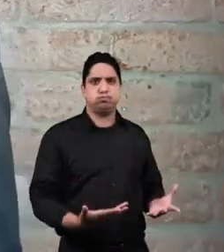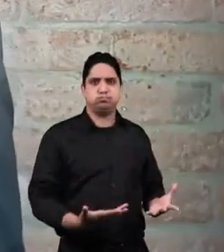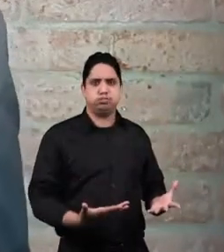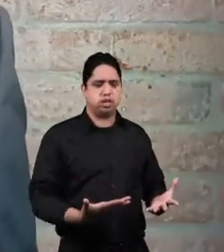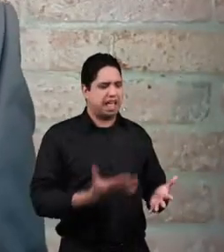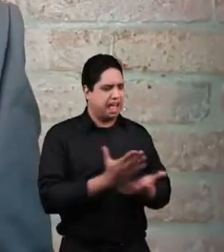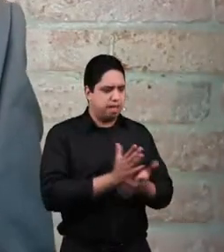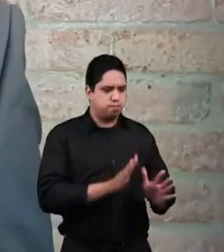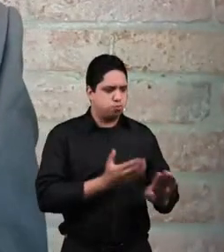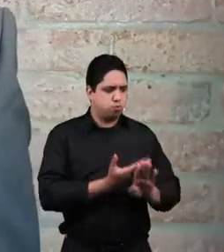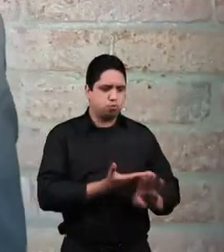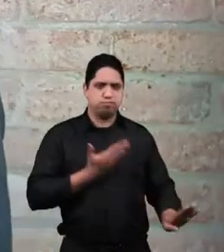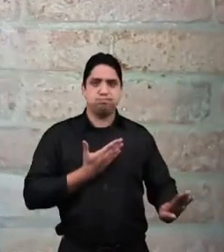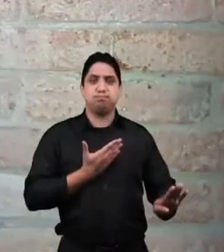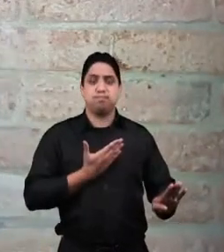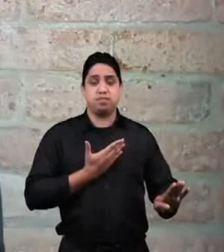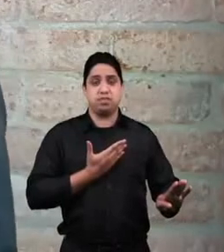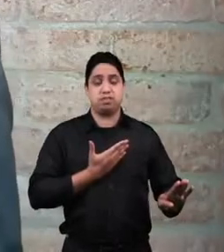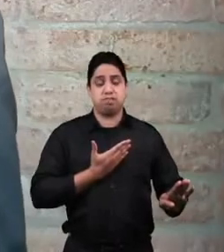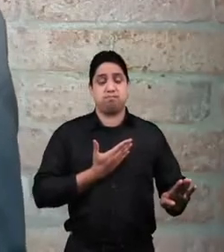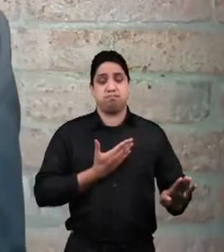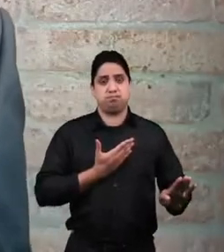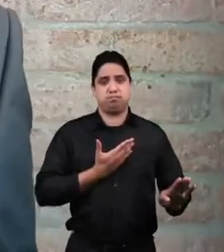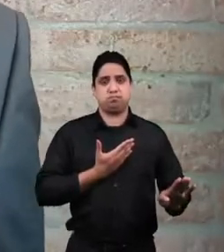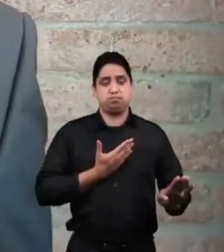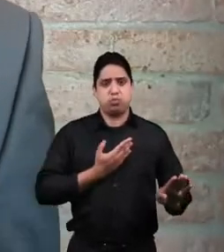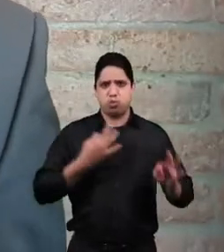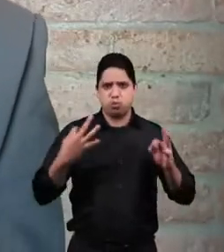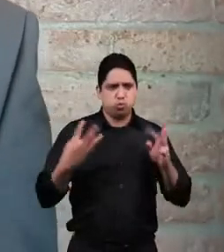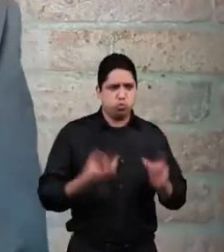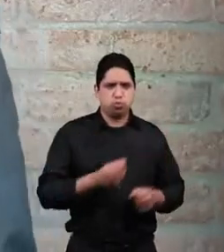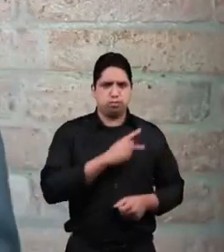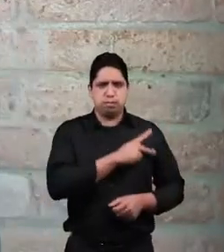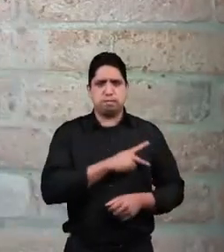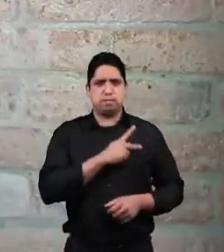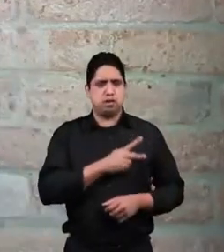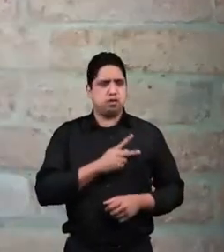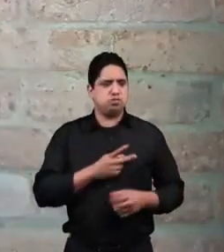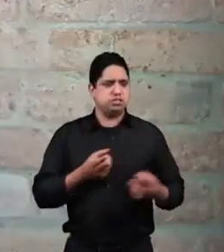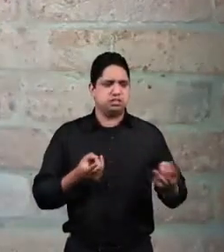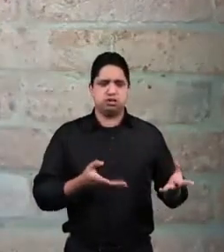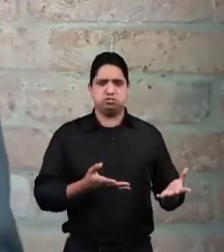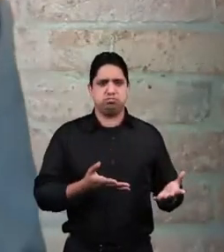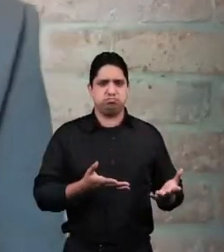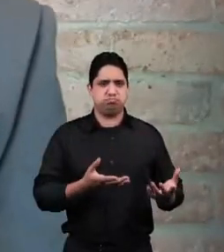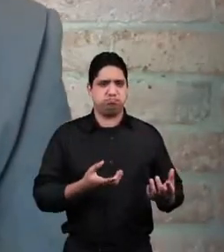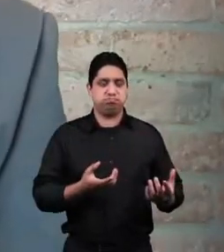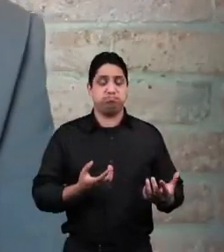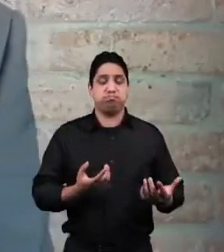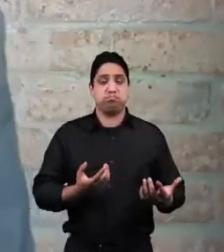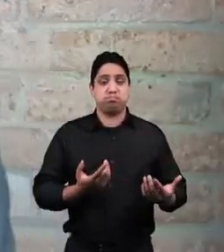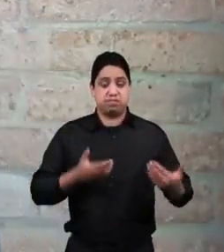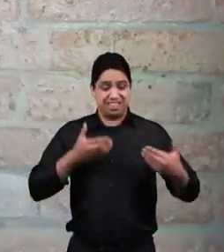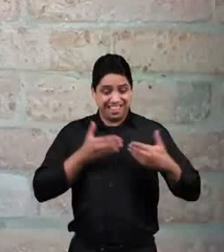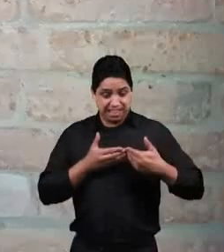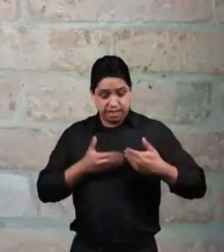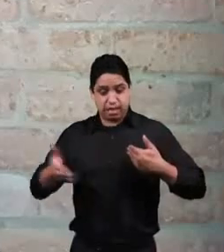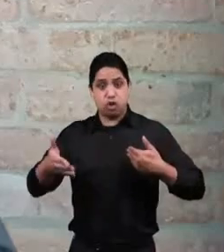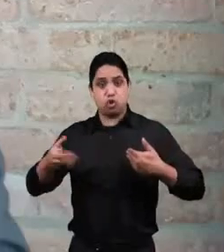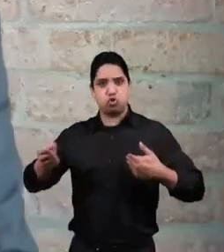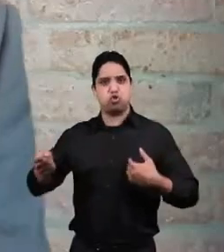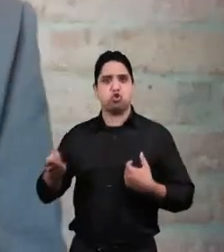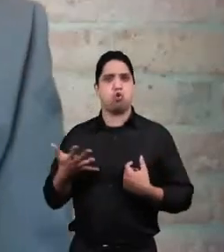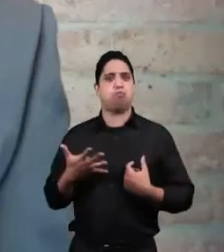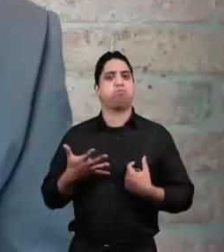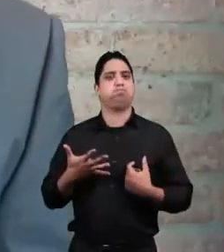and his reason that he had learned before. All of this remained behind in